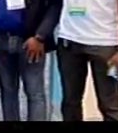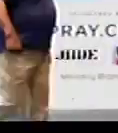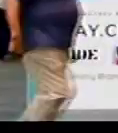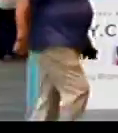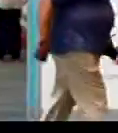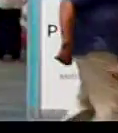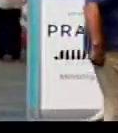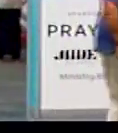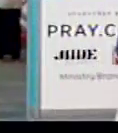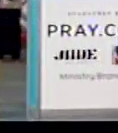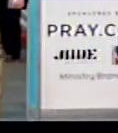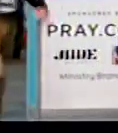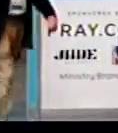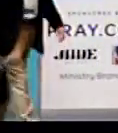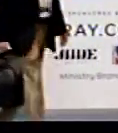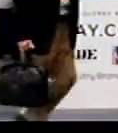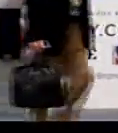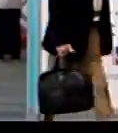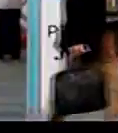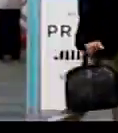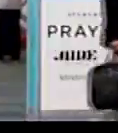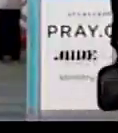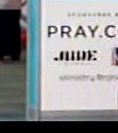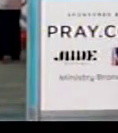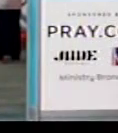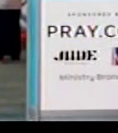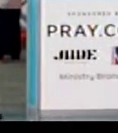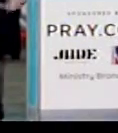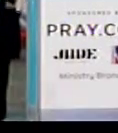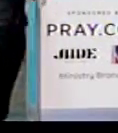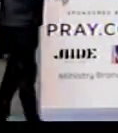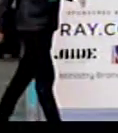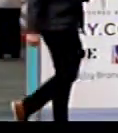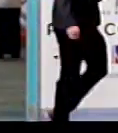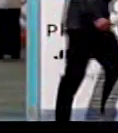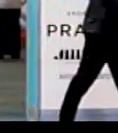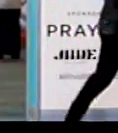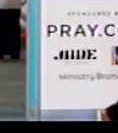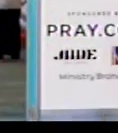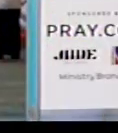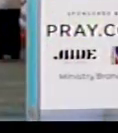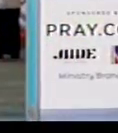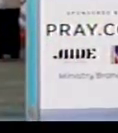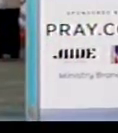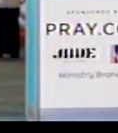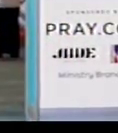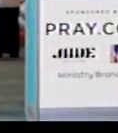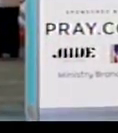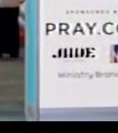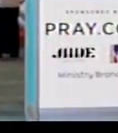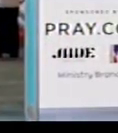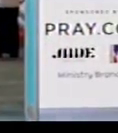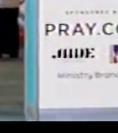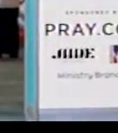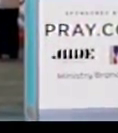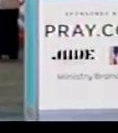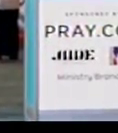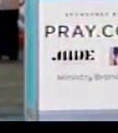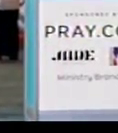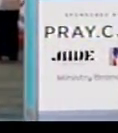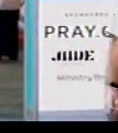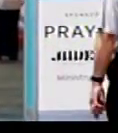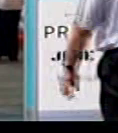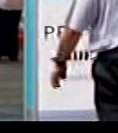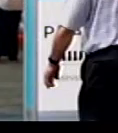for all your hard work. We also want to thank the NRB for their support of us, for their support of all these wonderful,